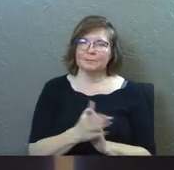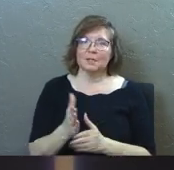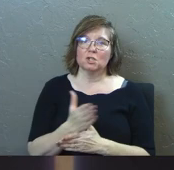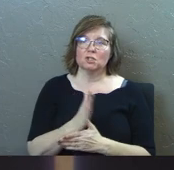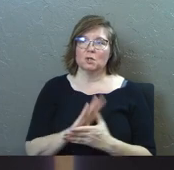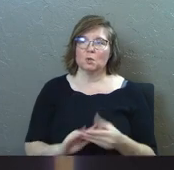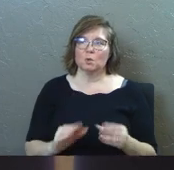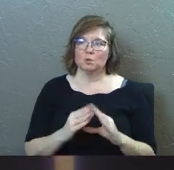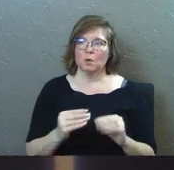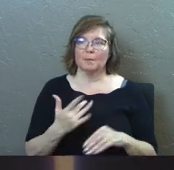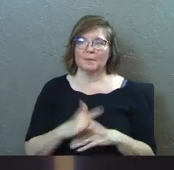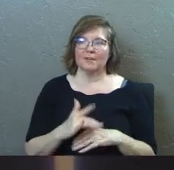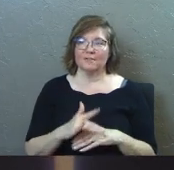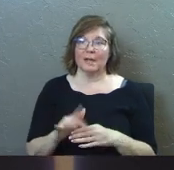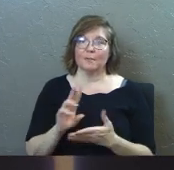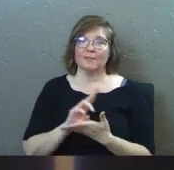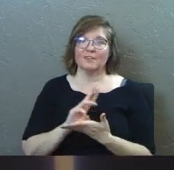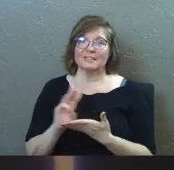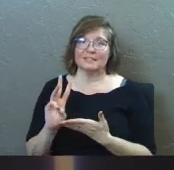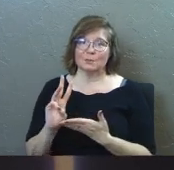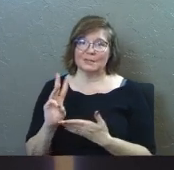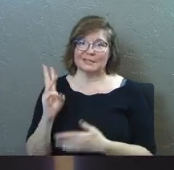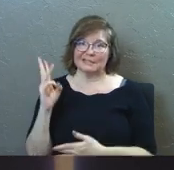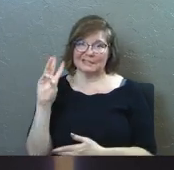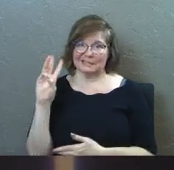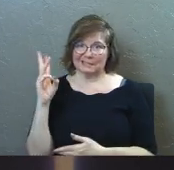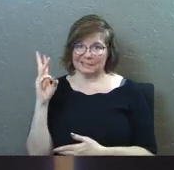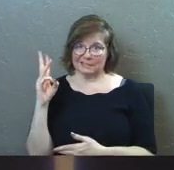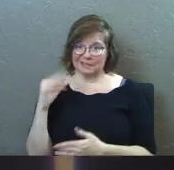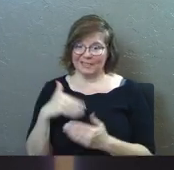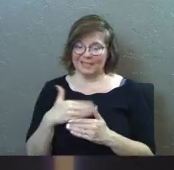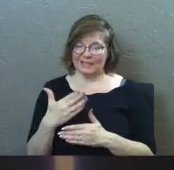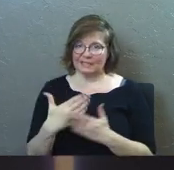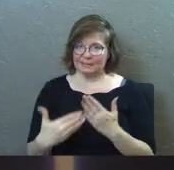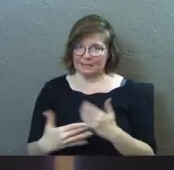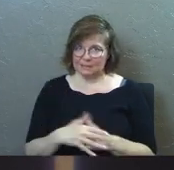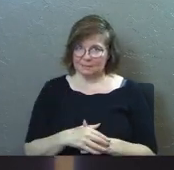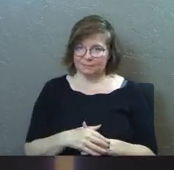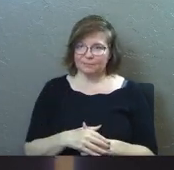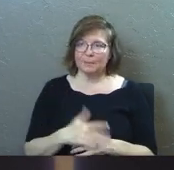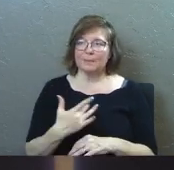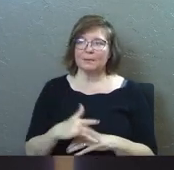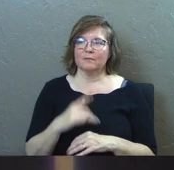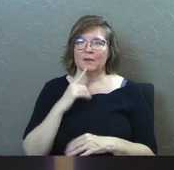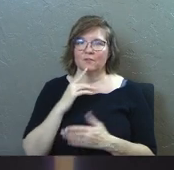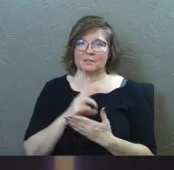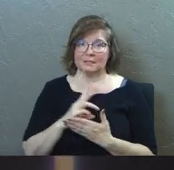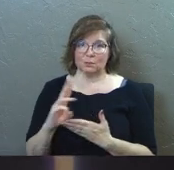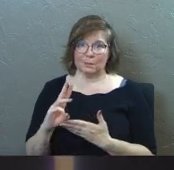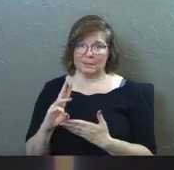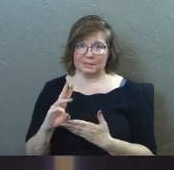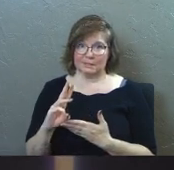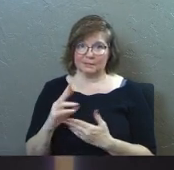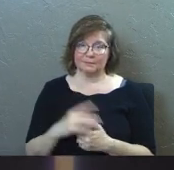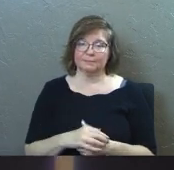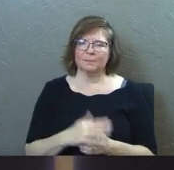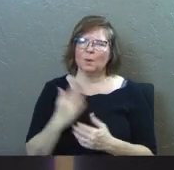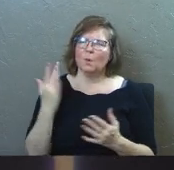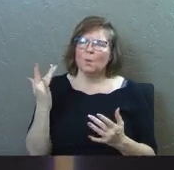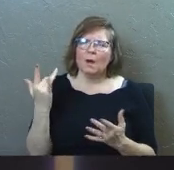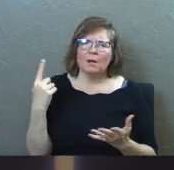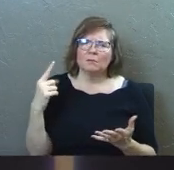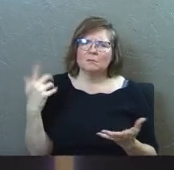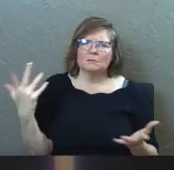Share your story. Be available for 6 weeks. That's the next piece. Be available for 6 weeks.